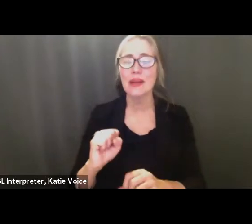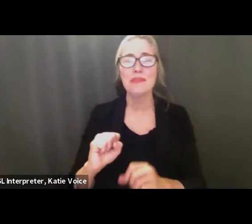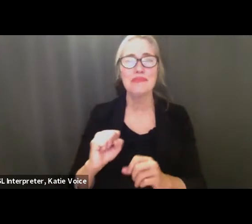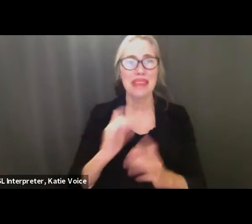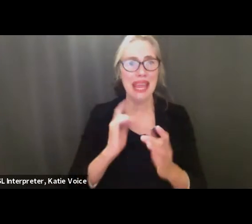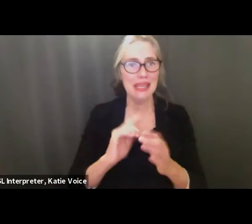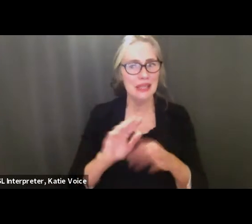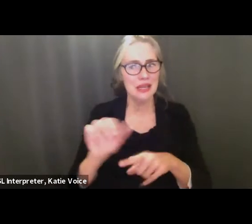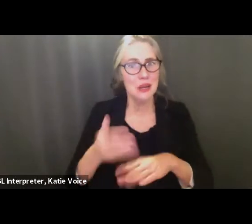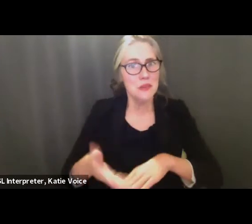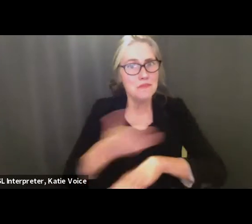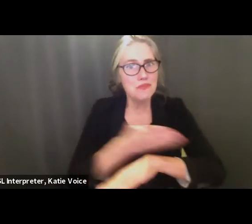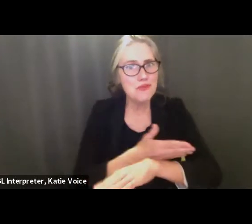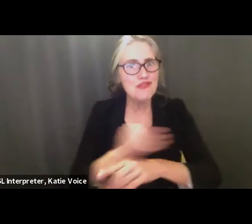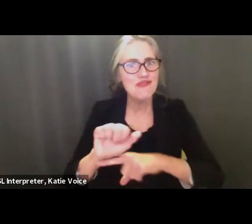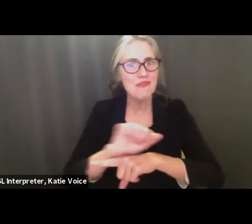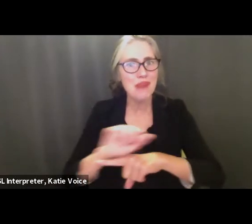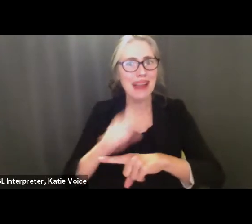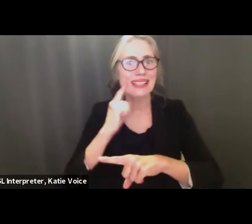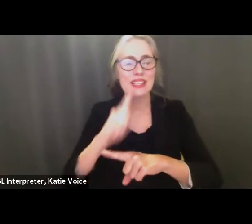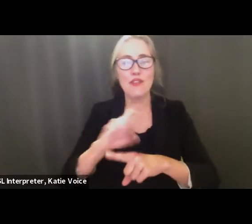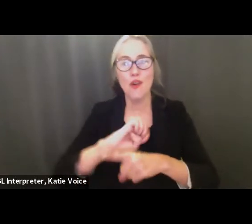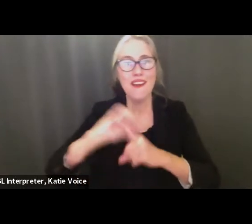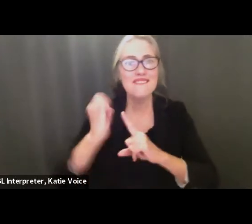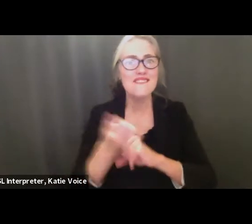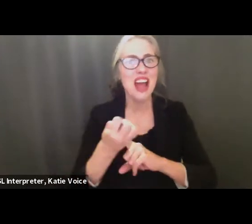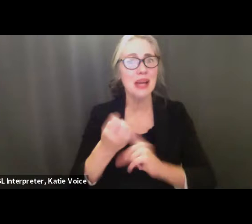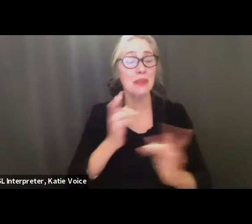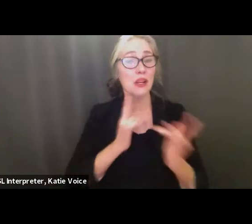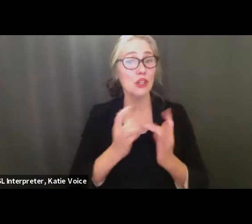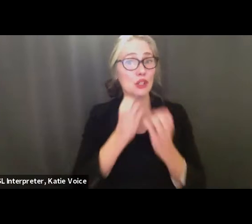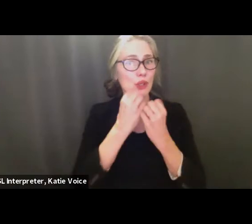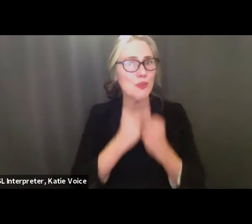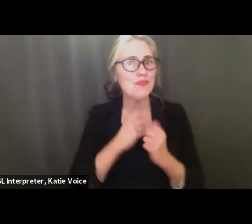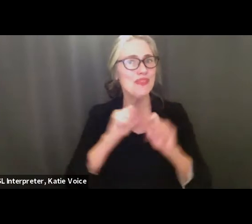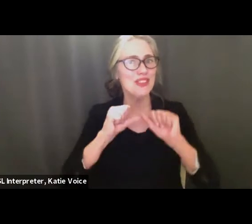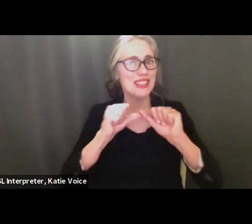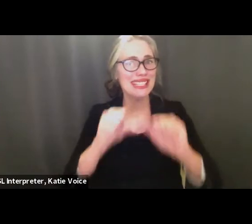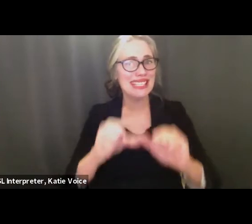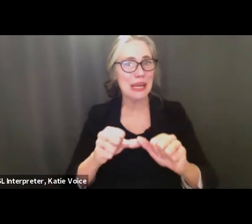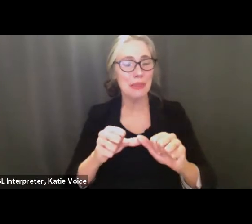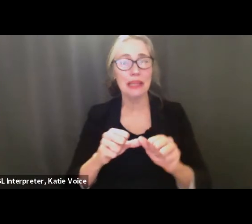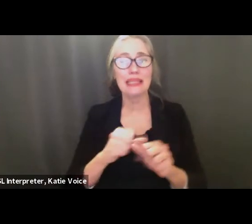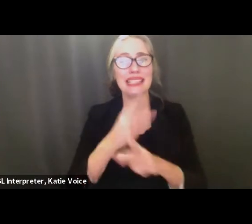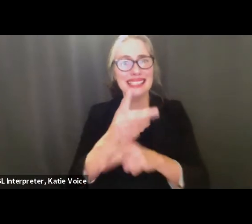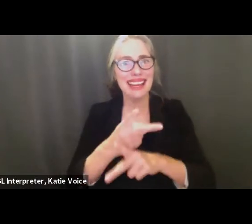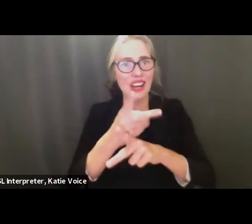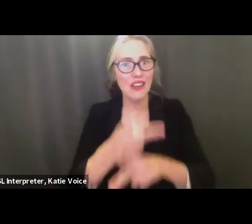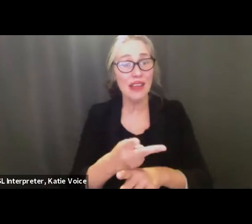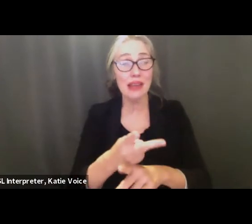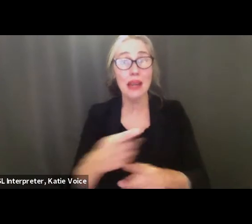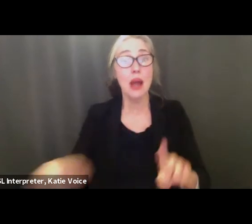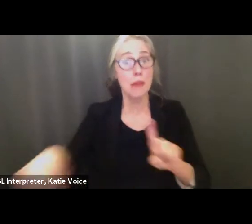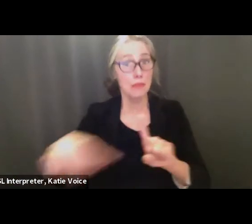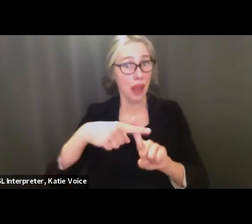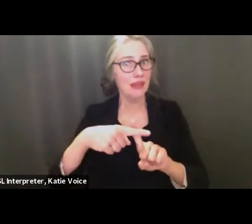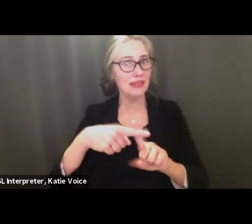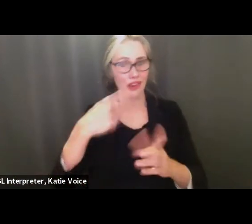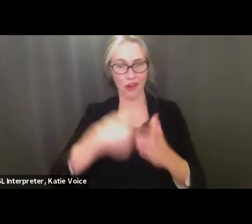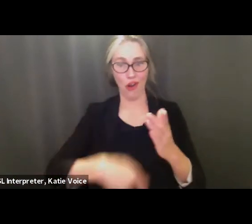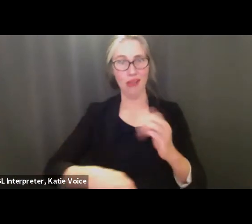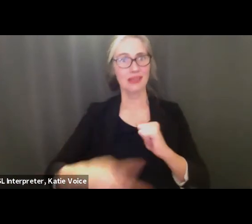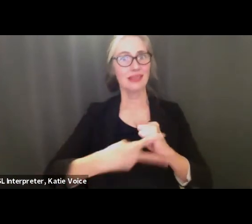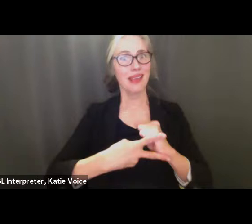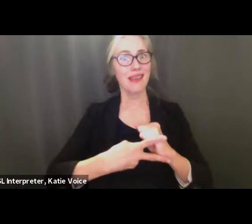our practices in the area of environmental concerns and sustainability, but also look for cost savings as well across our